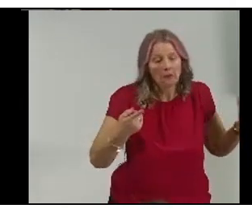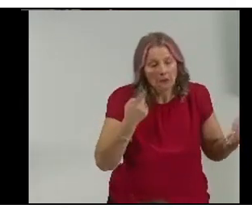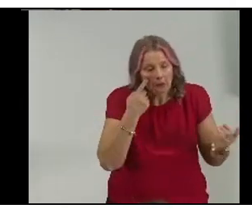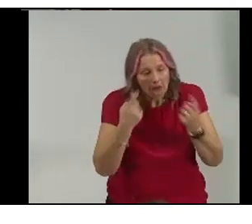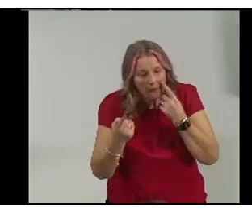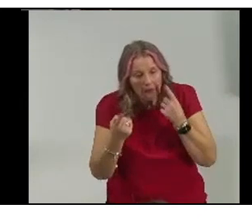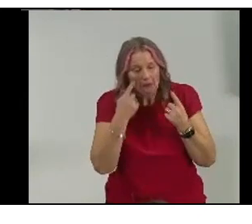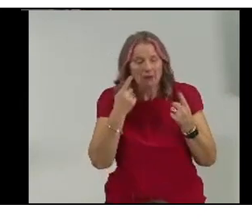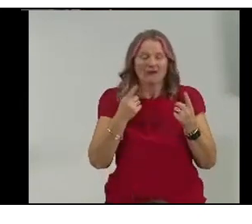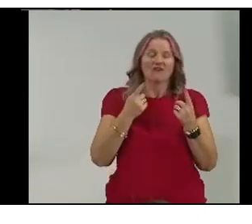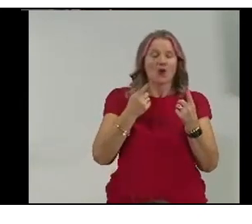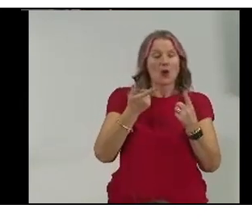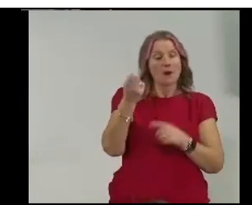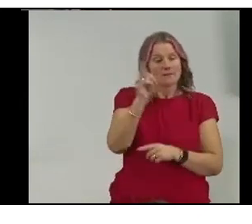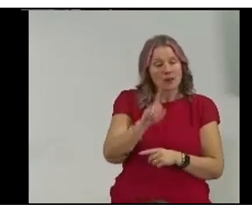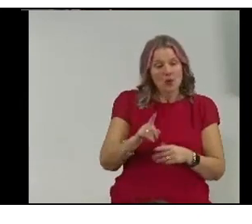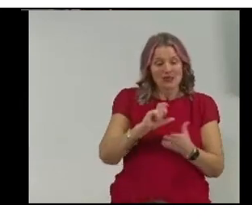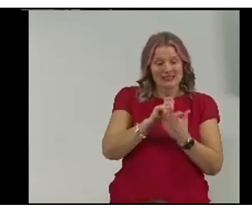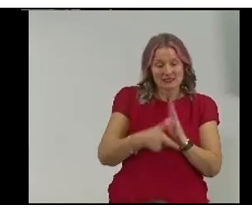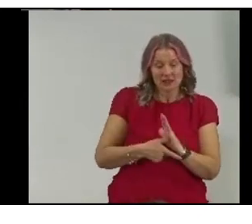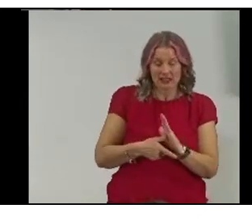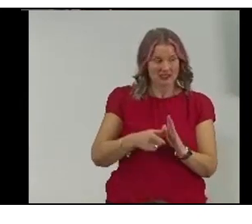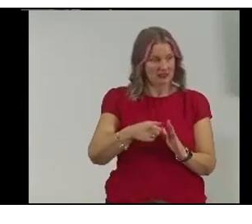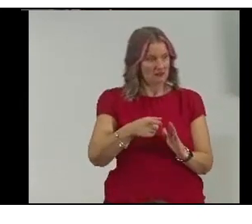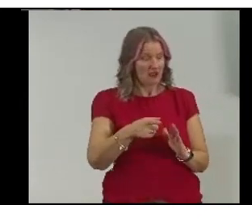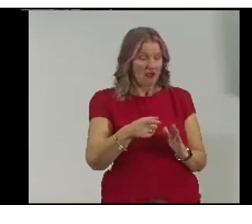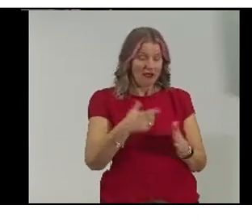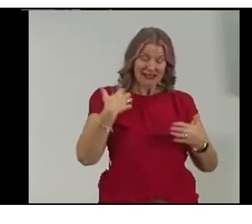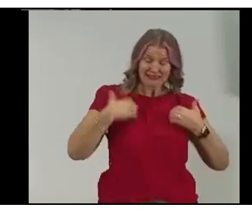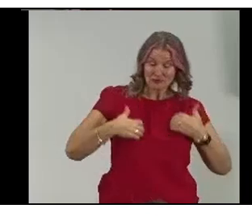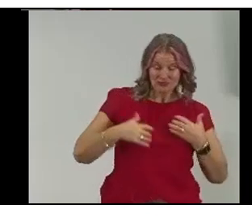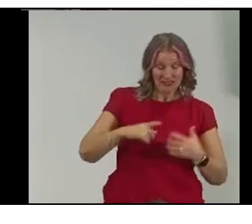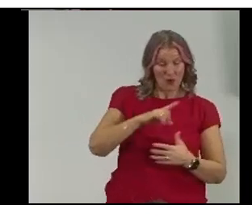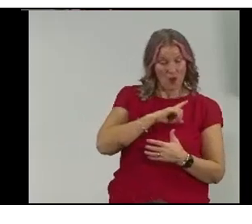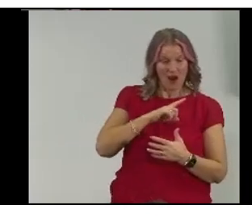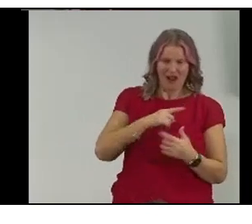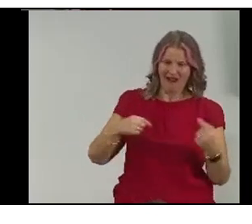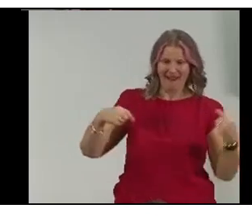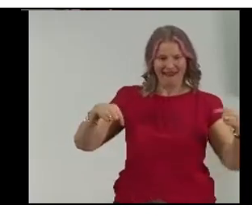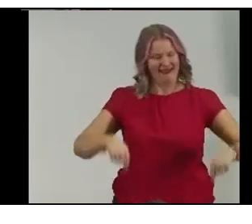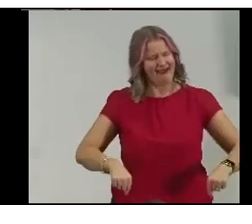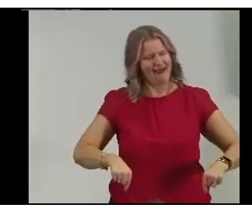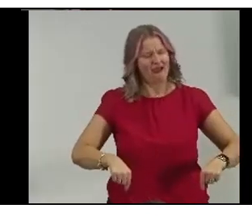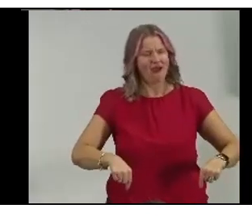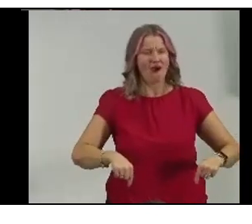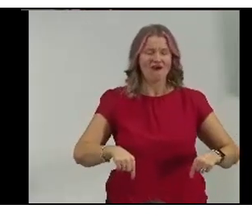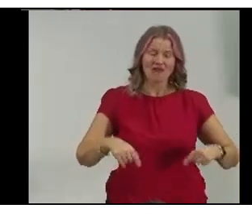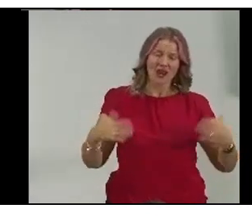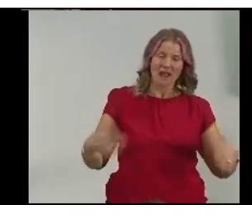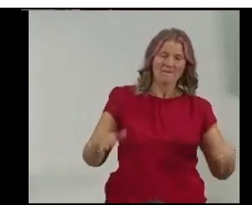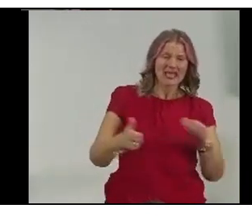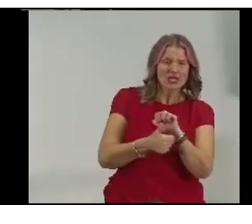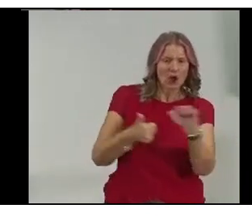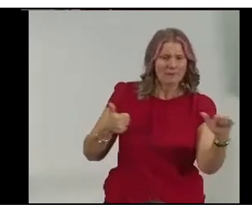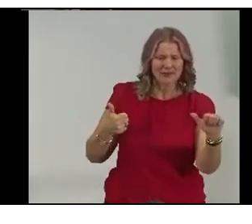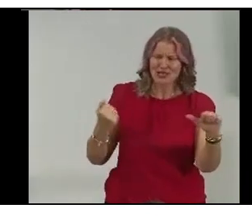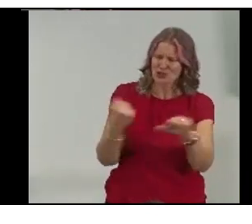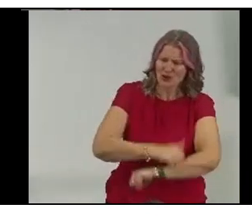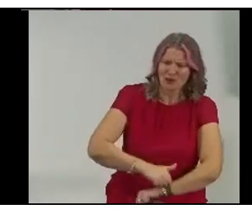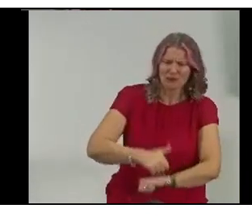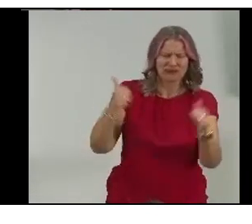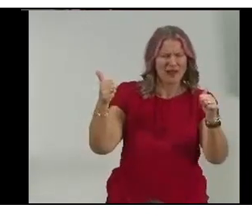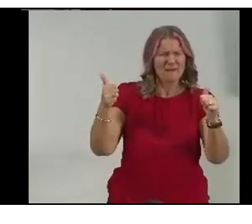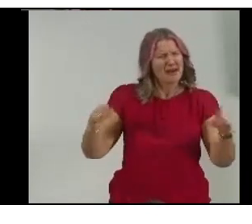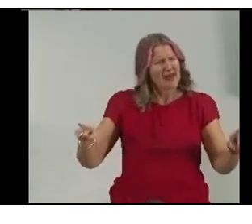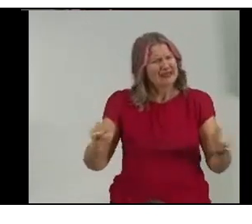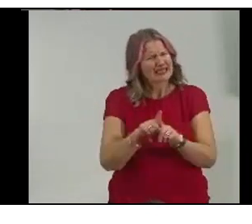I found really interesting is why here we have amazing companies doing it great, and the same company in Mexico won't do anything,